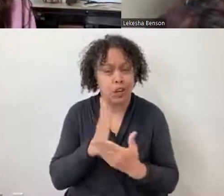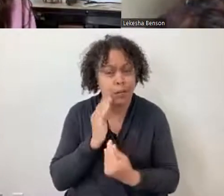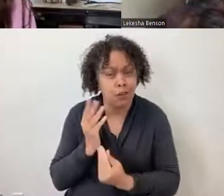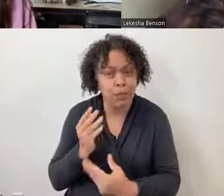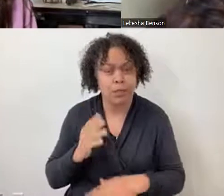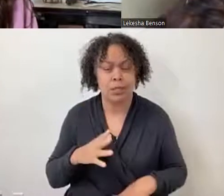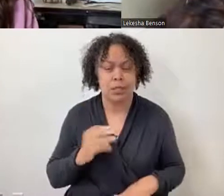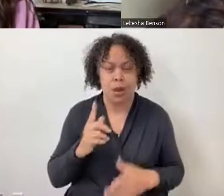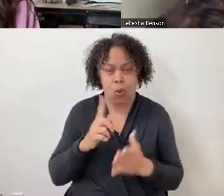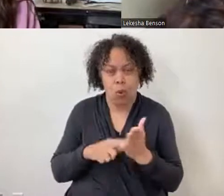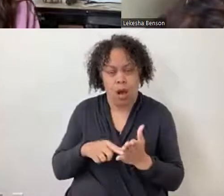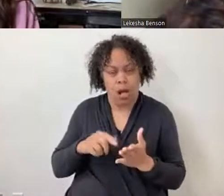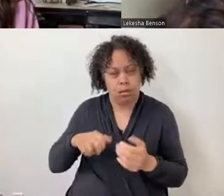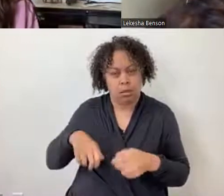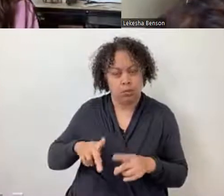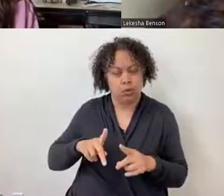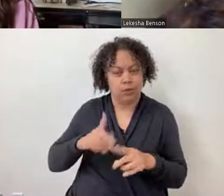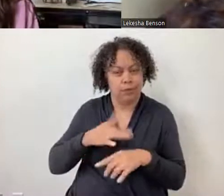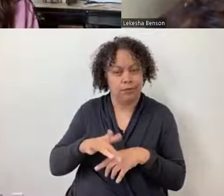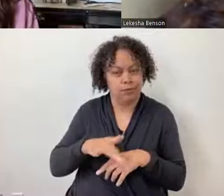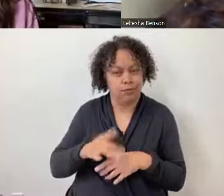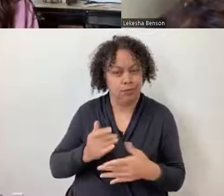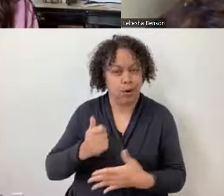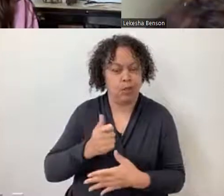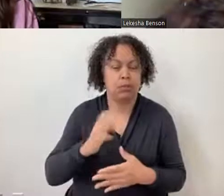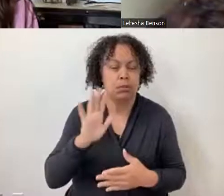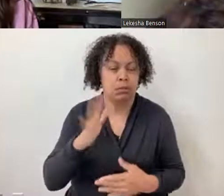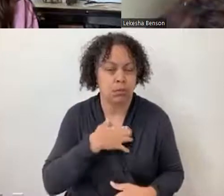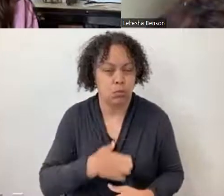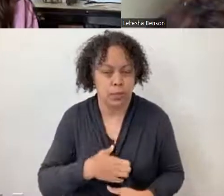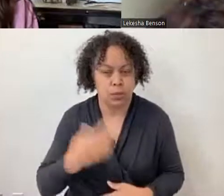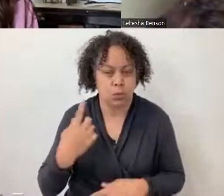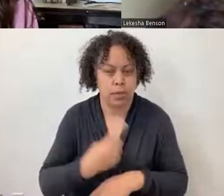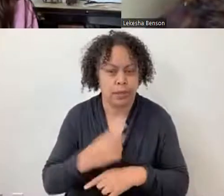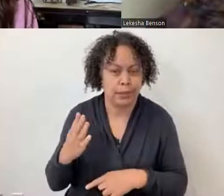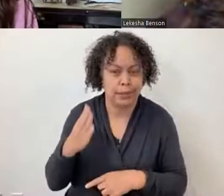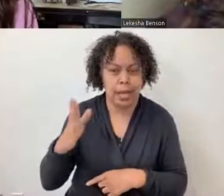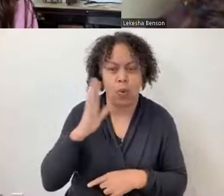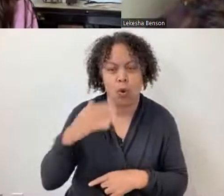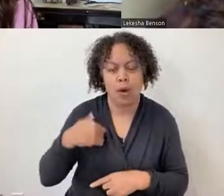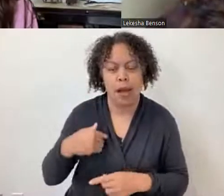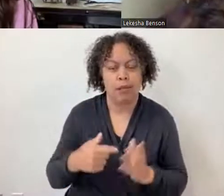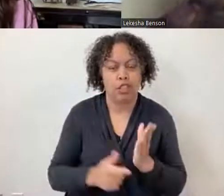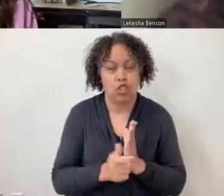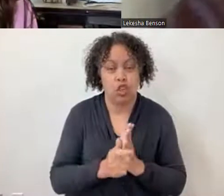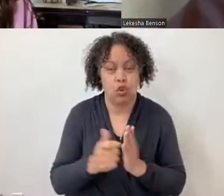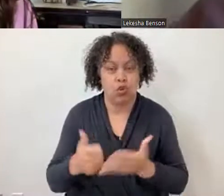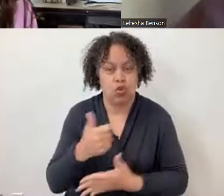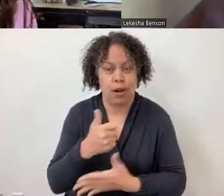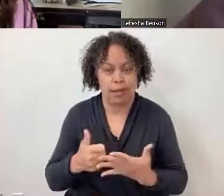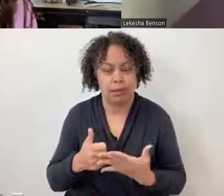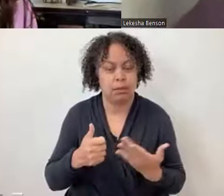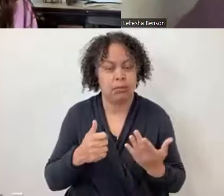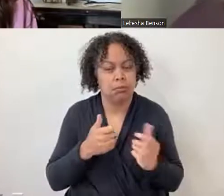are prioritized. I would love to see someday a system of journal ranking that's done by